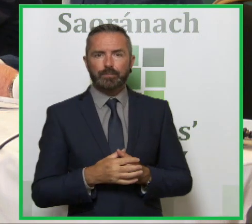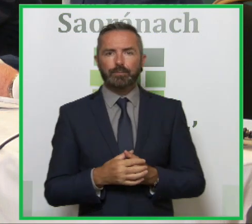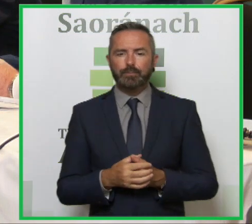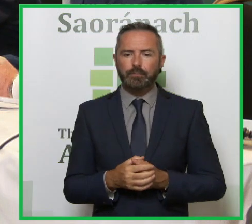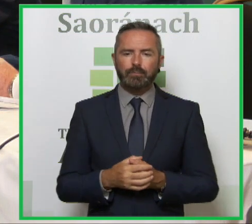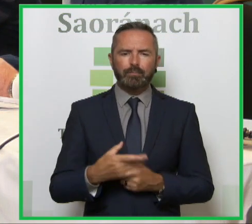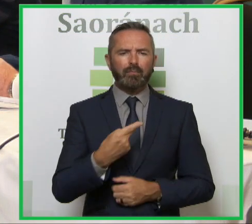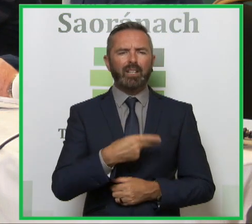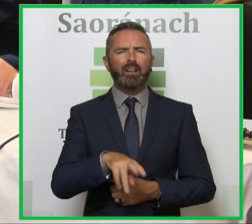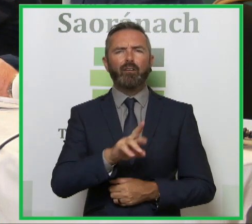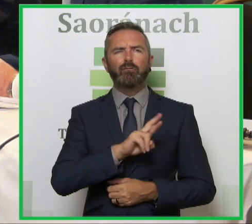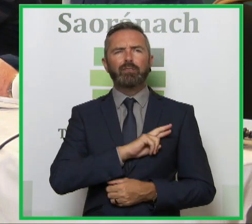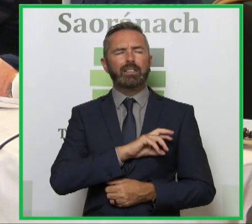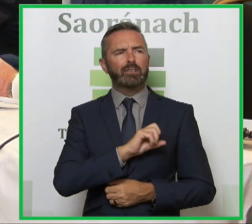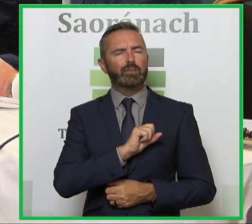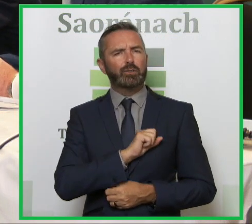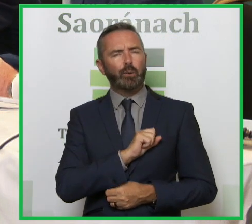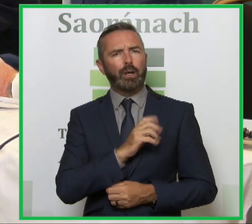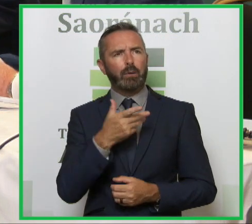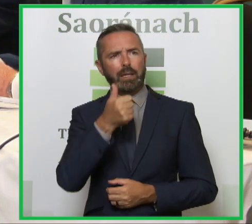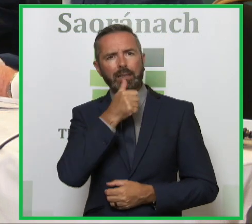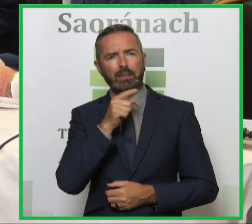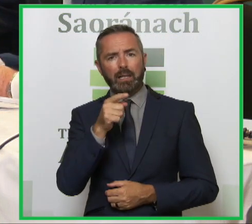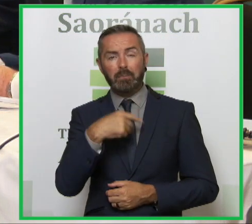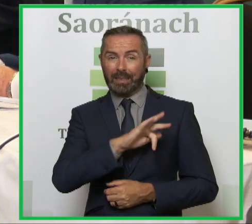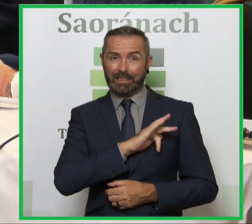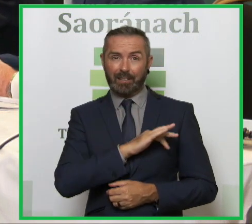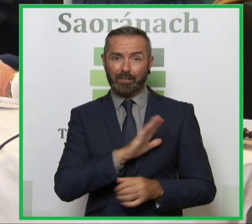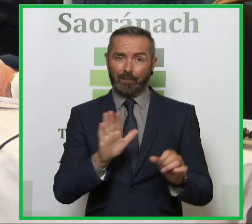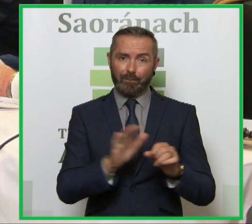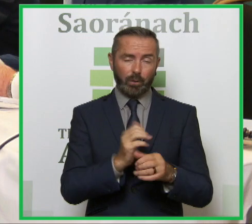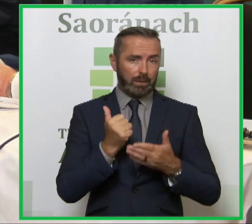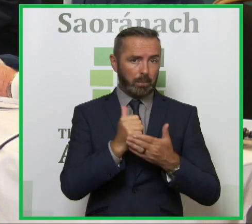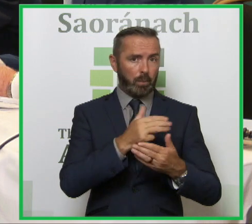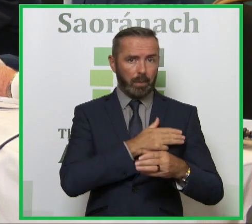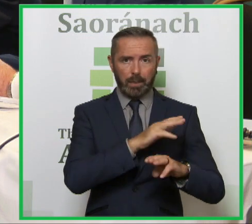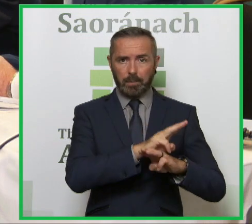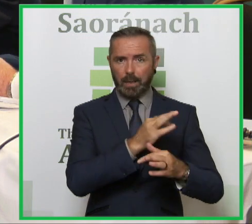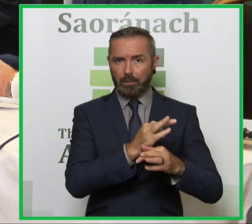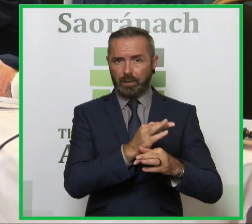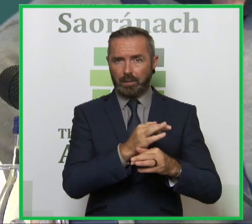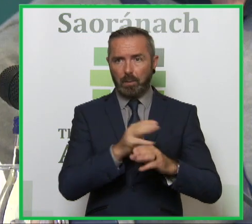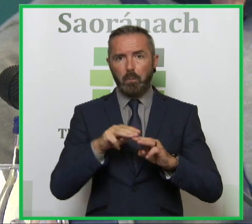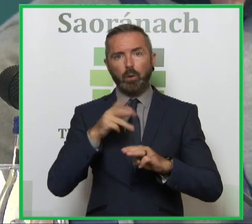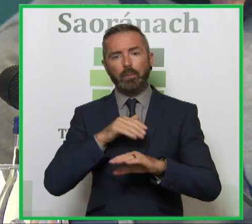I'm not really sure. Obviously, I have the support from my parents, but I'm not sure about other people. But I know most of my friends, if they